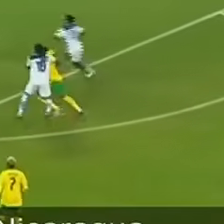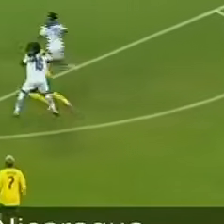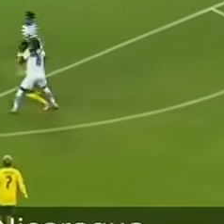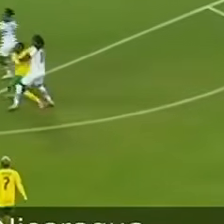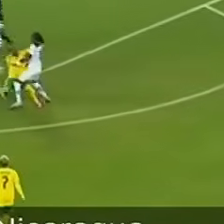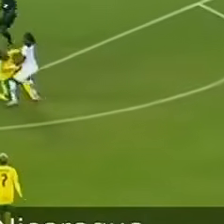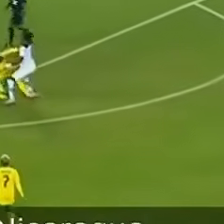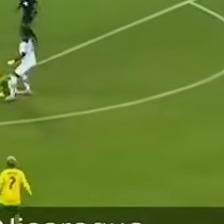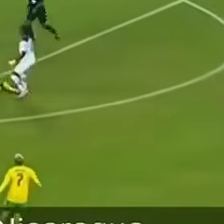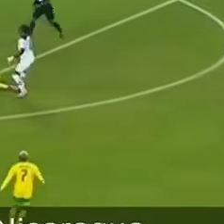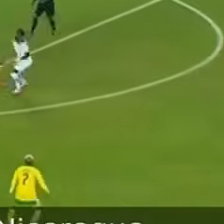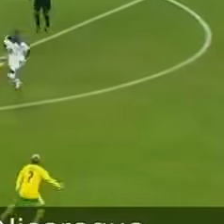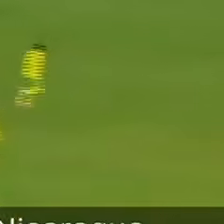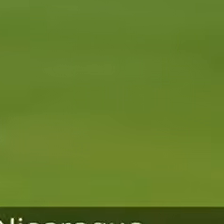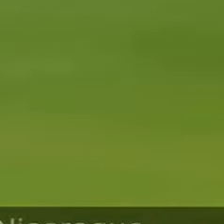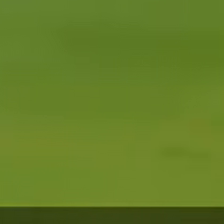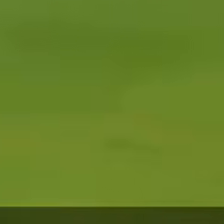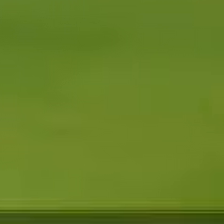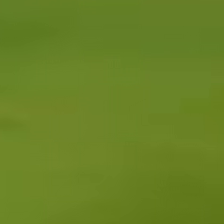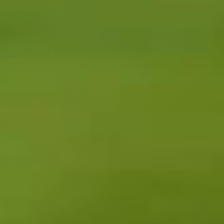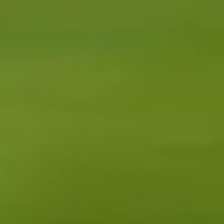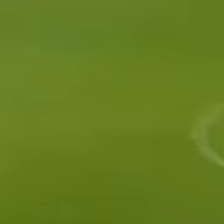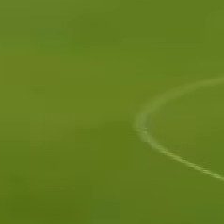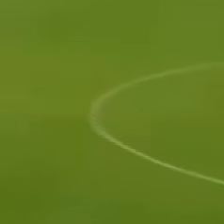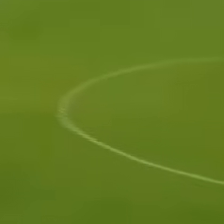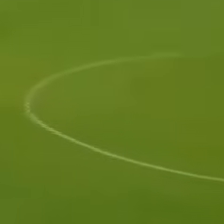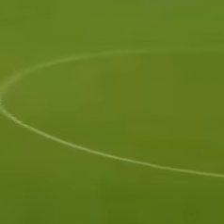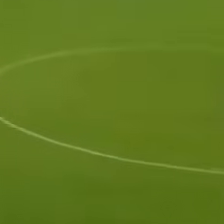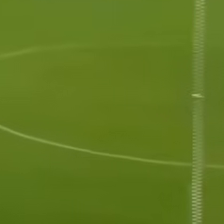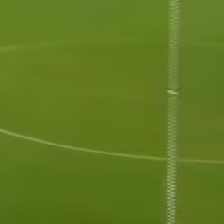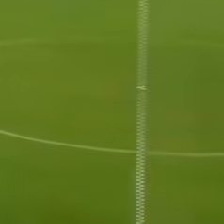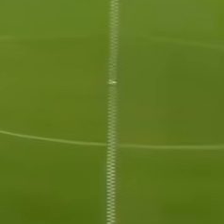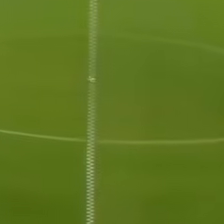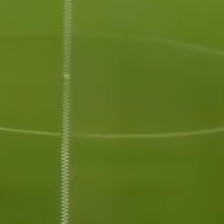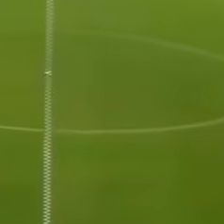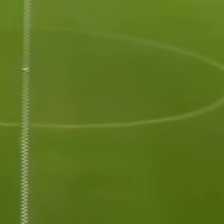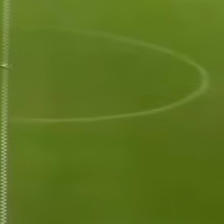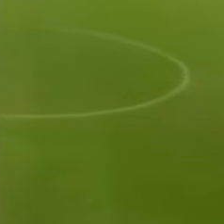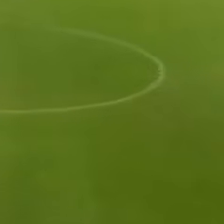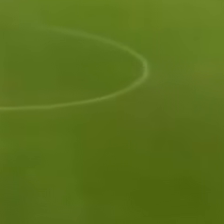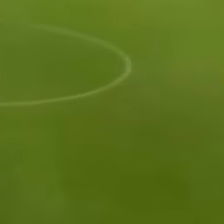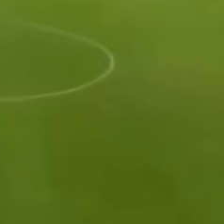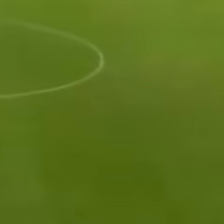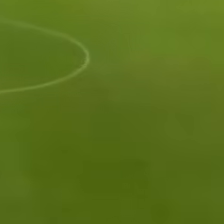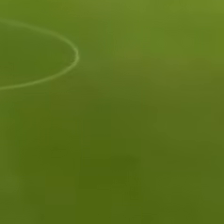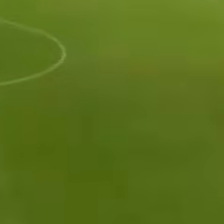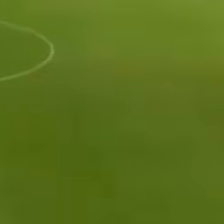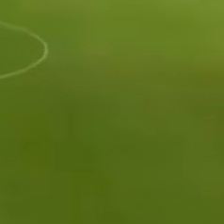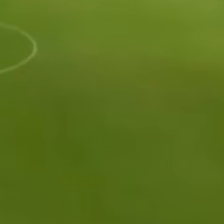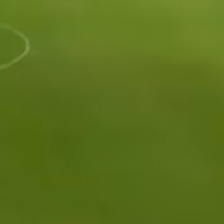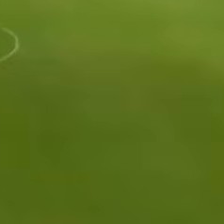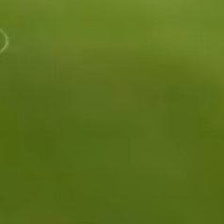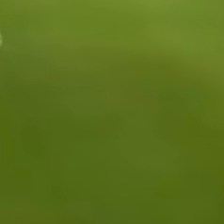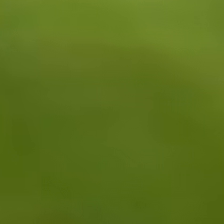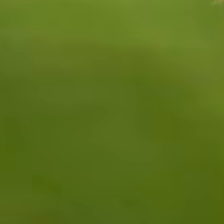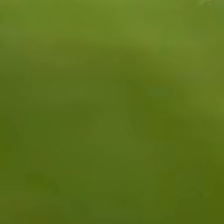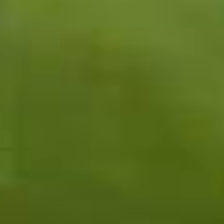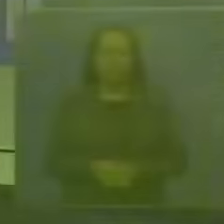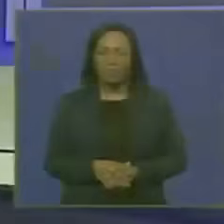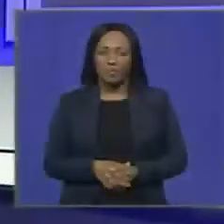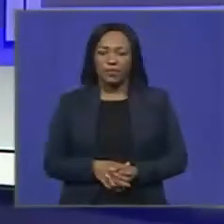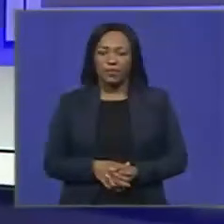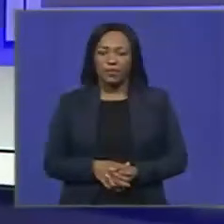thula ka tlhogo ba sireletsa ka morago ono ka tshwara sentle kgoleo fa go nna jalo mo tsereganyi ha ba re Africa Borwa le Nicaragua.